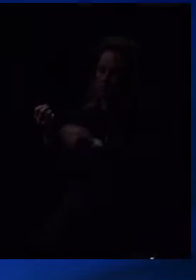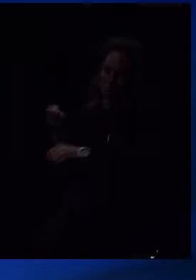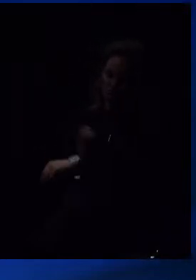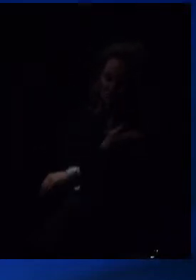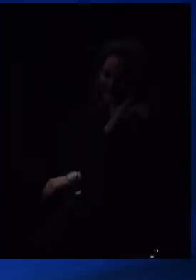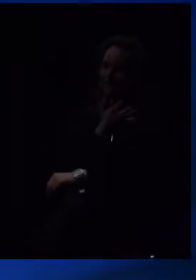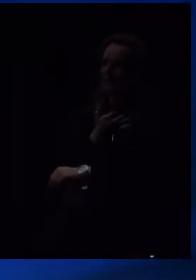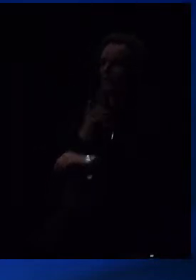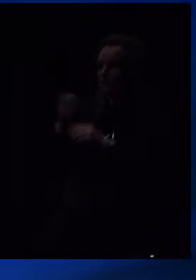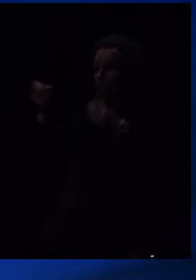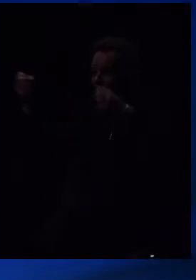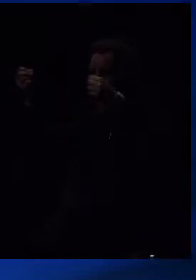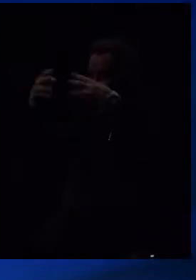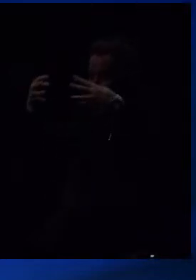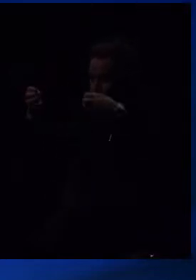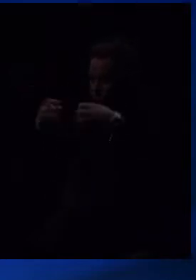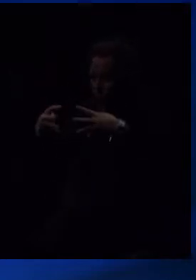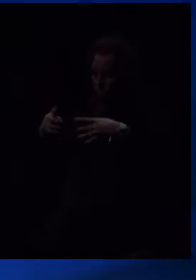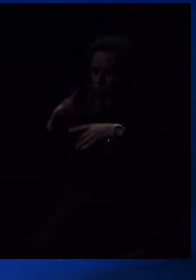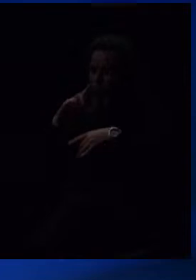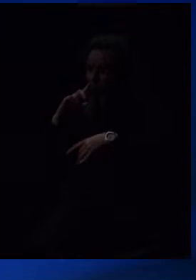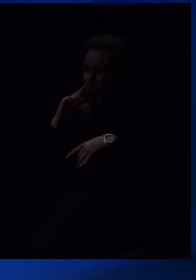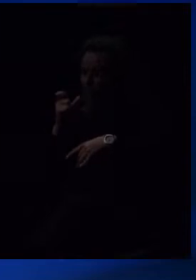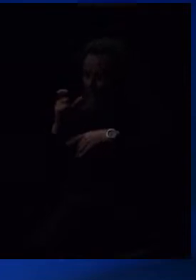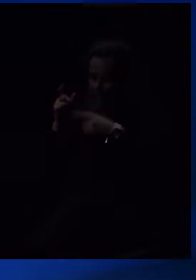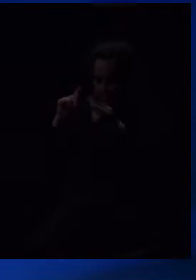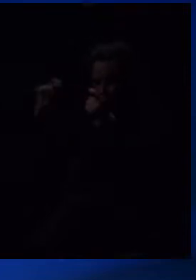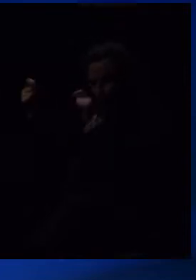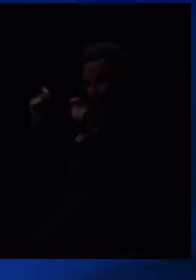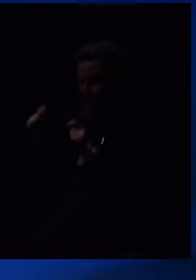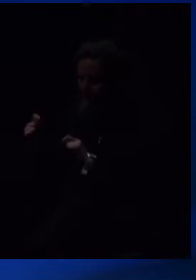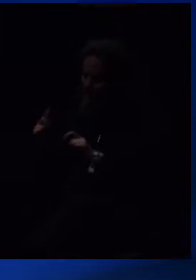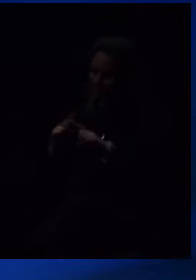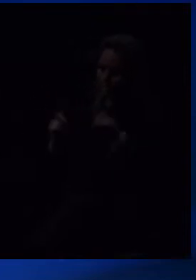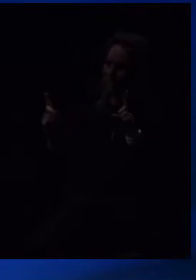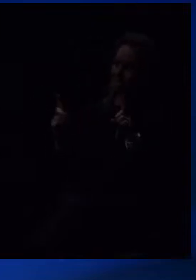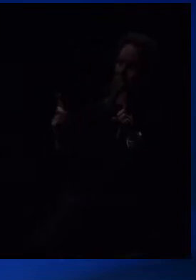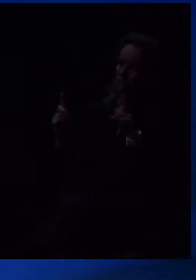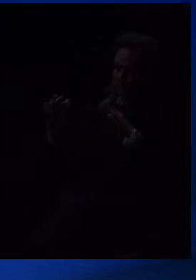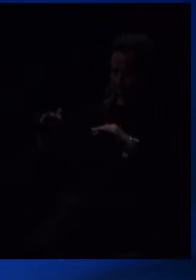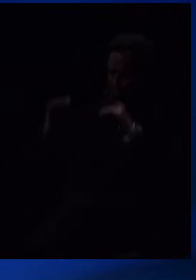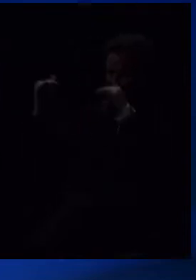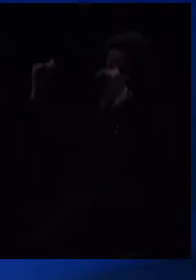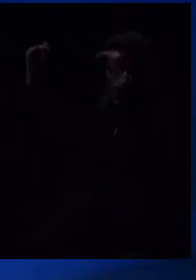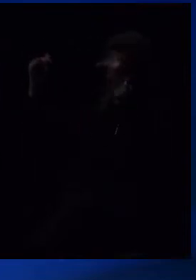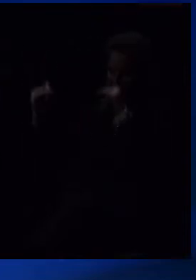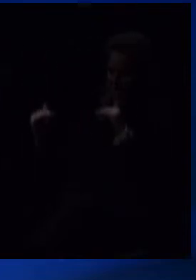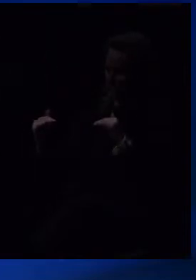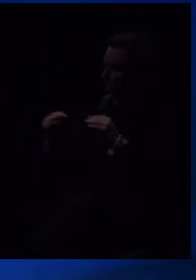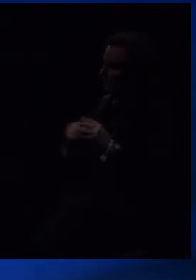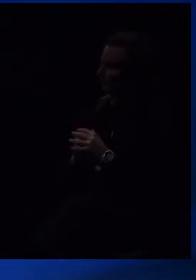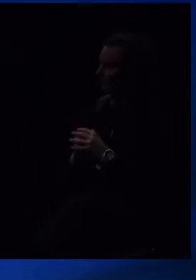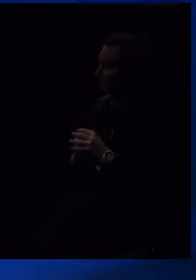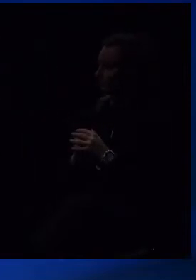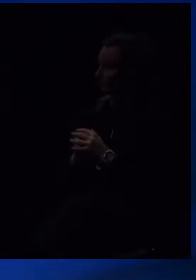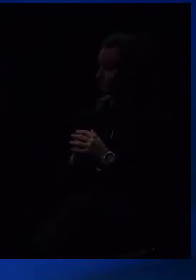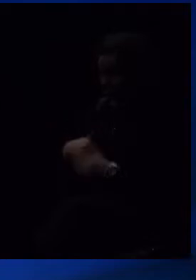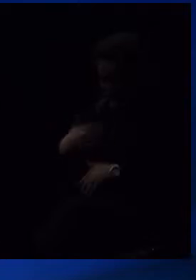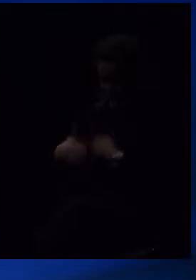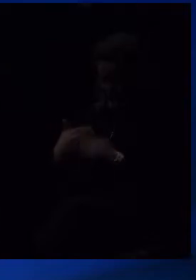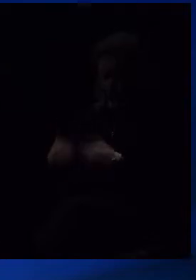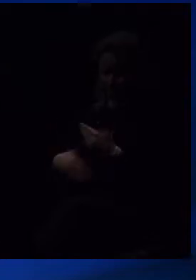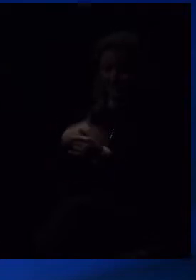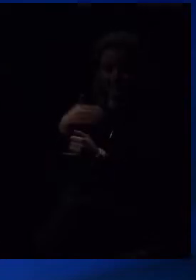that we could shuffle between different frequencies in Baselight. And in the end, I think we convinced